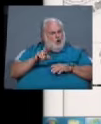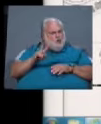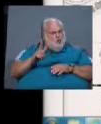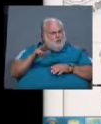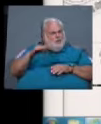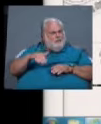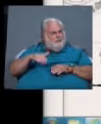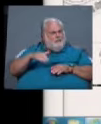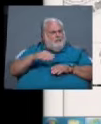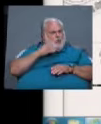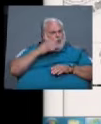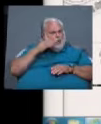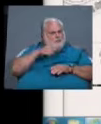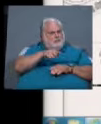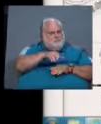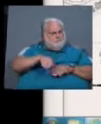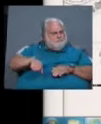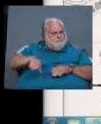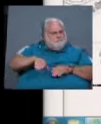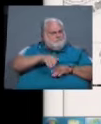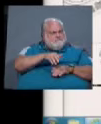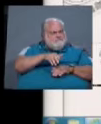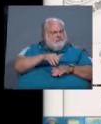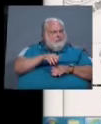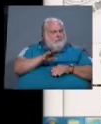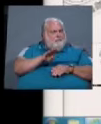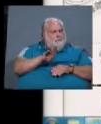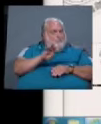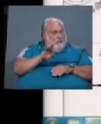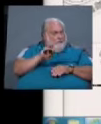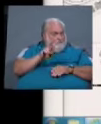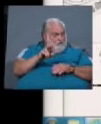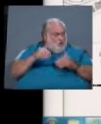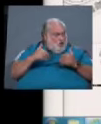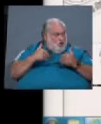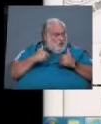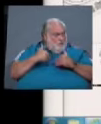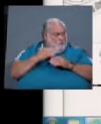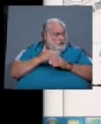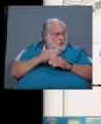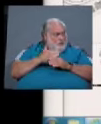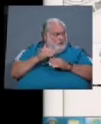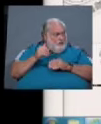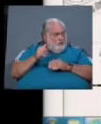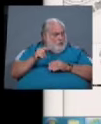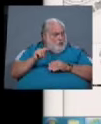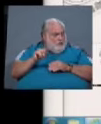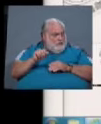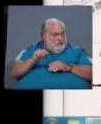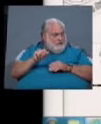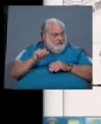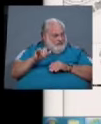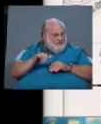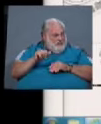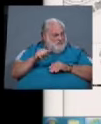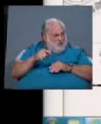it? What is the buffer between the apartments and the residence? And is this